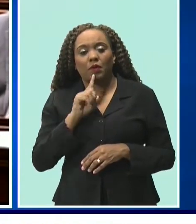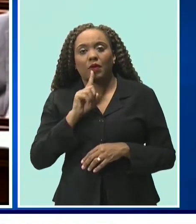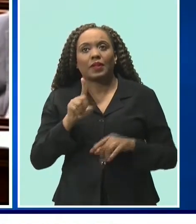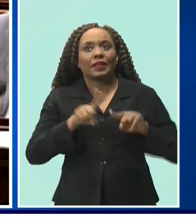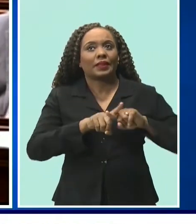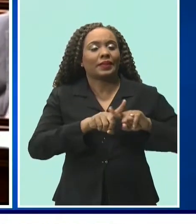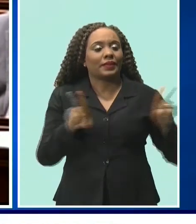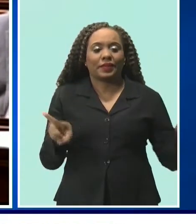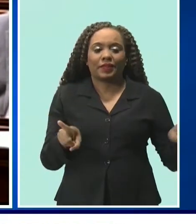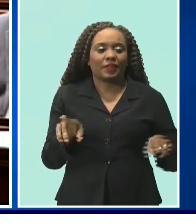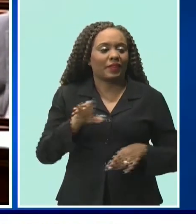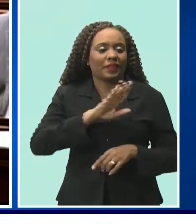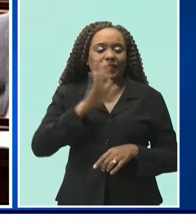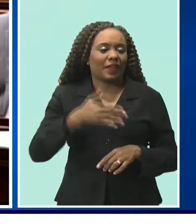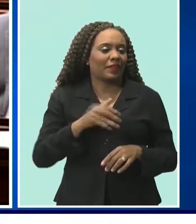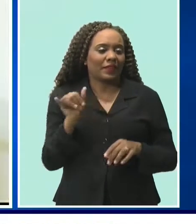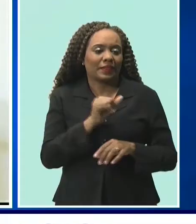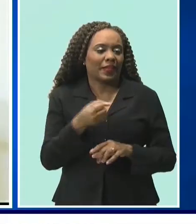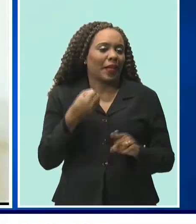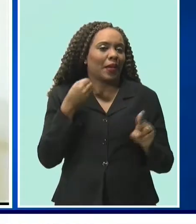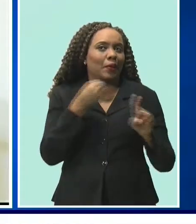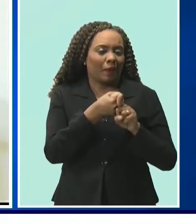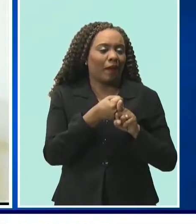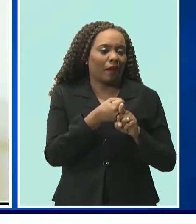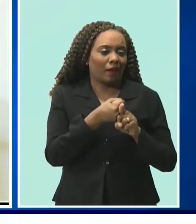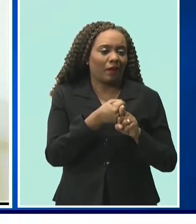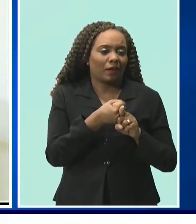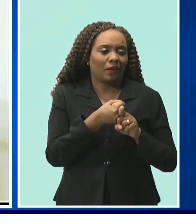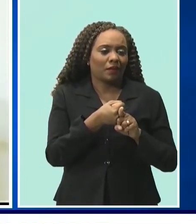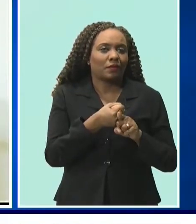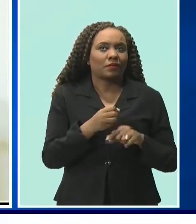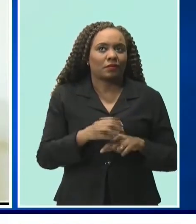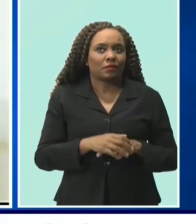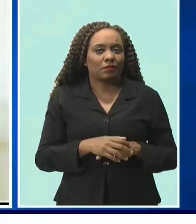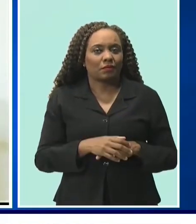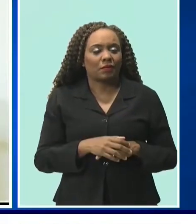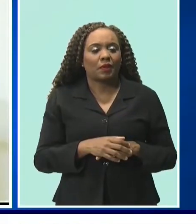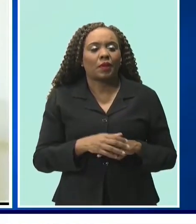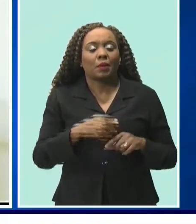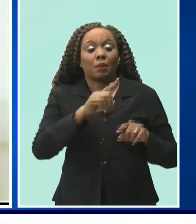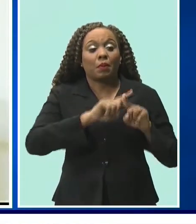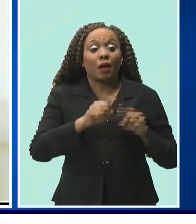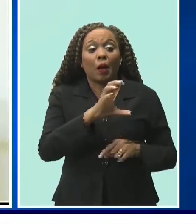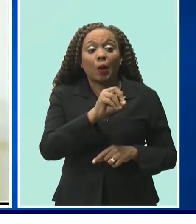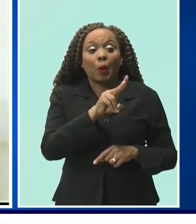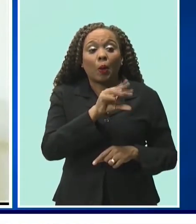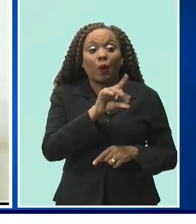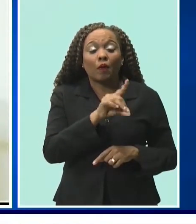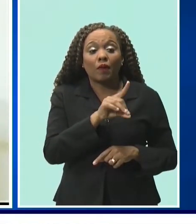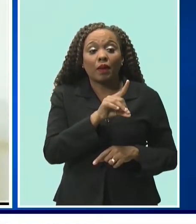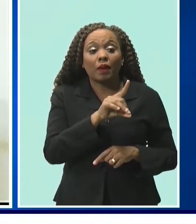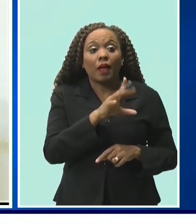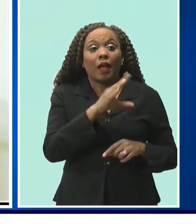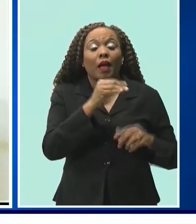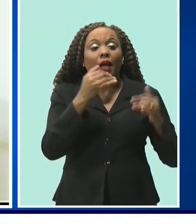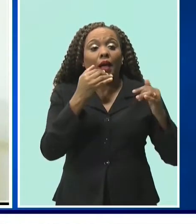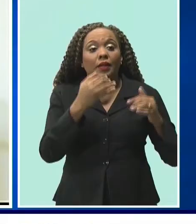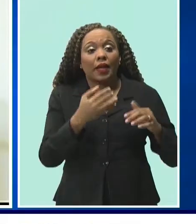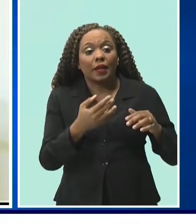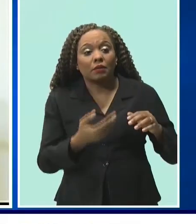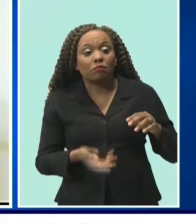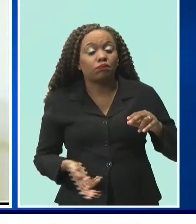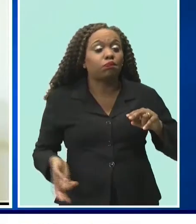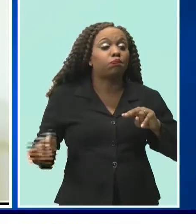would never, in my view, have mushroomed as much as it did. But we had